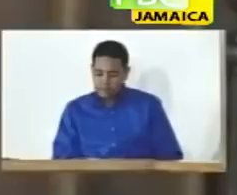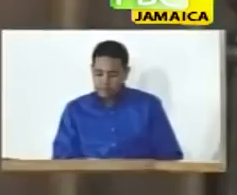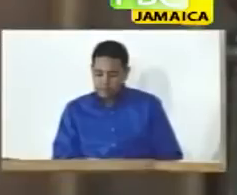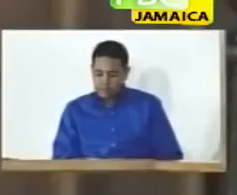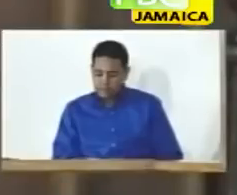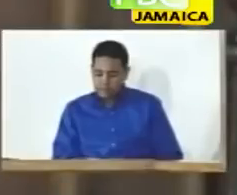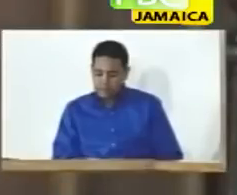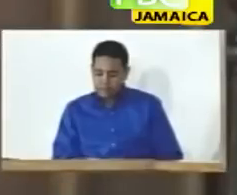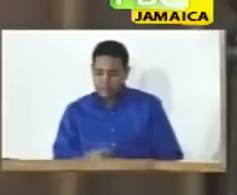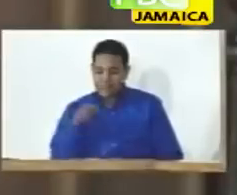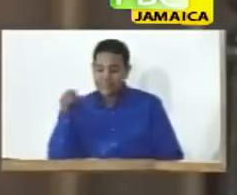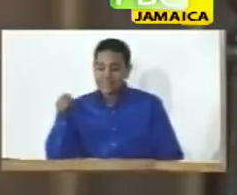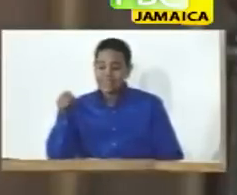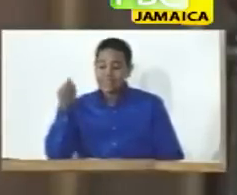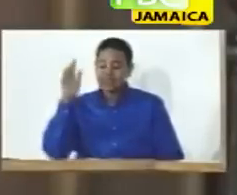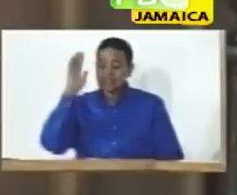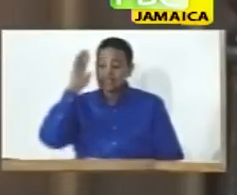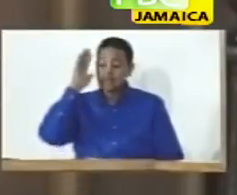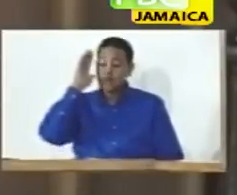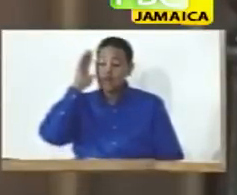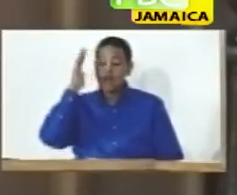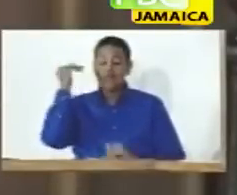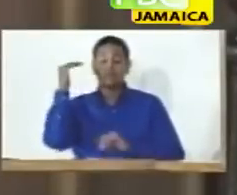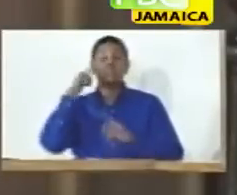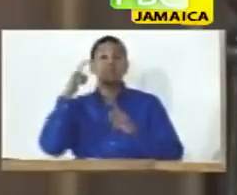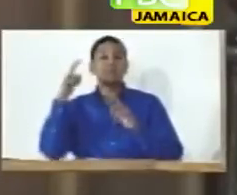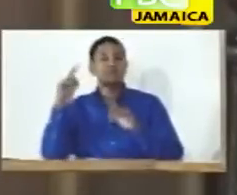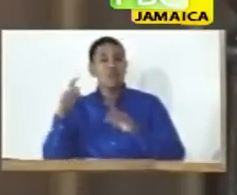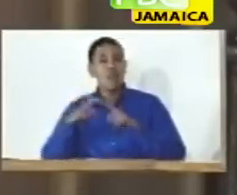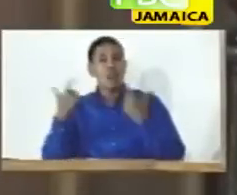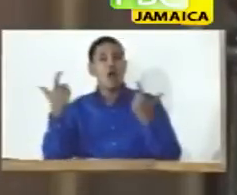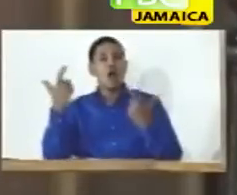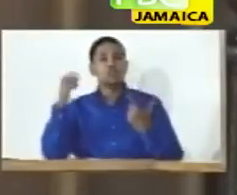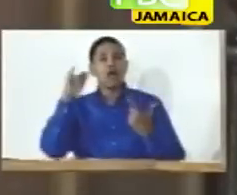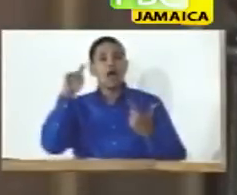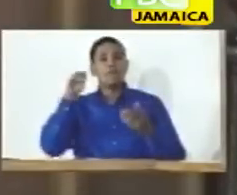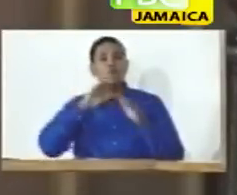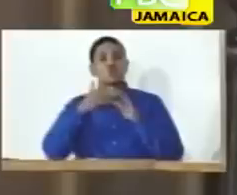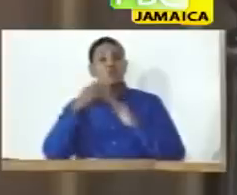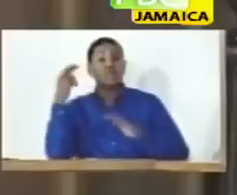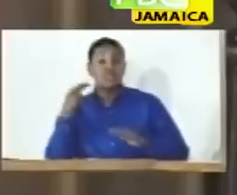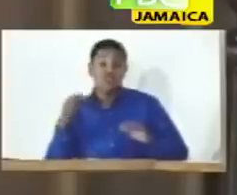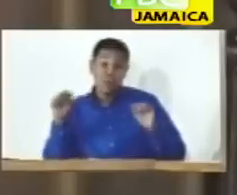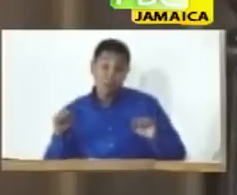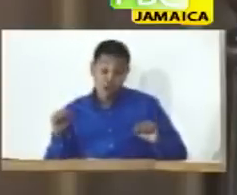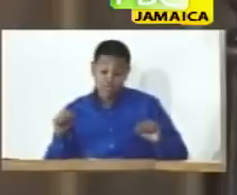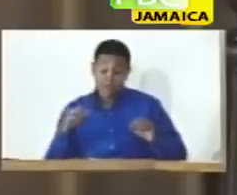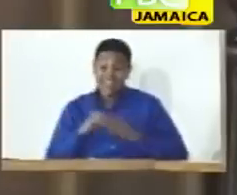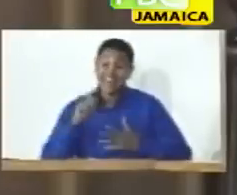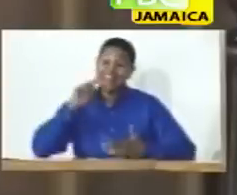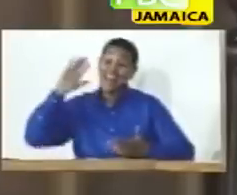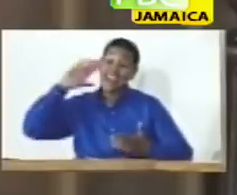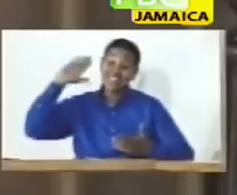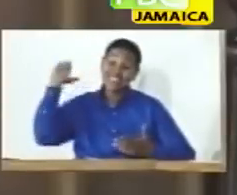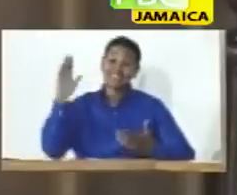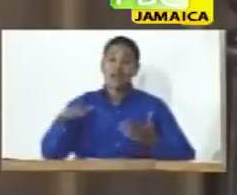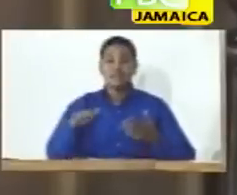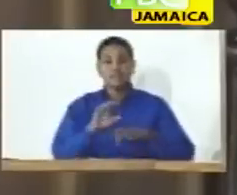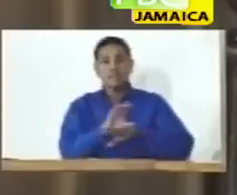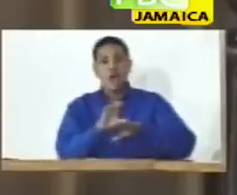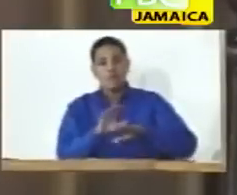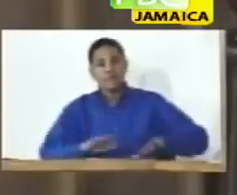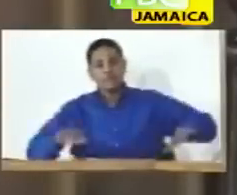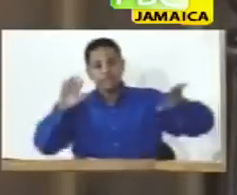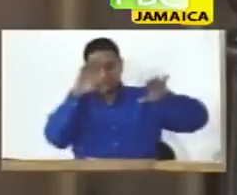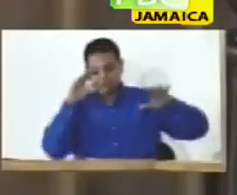This is expected to be the largest IPO in Jamaica's history and possibly in the entire region.